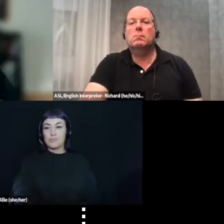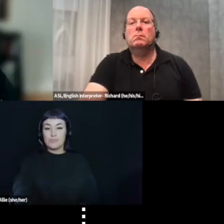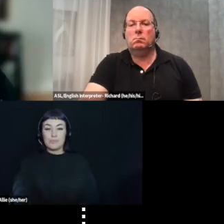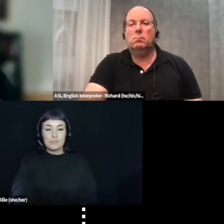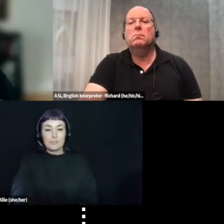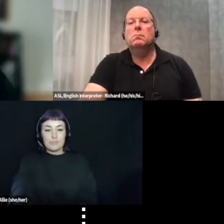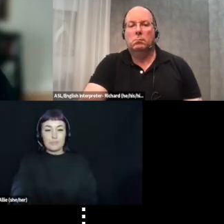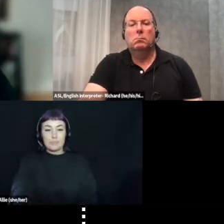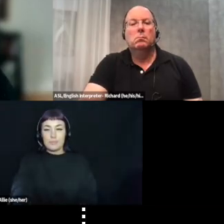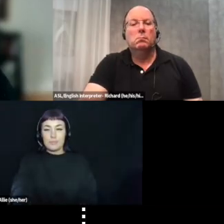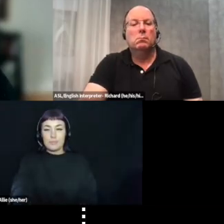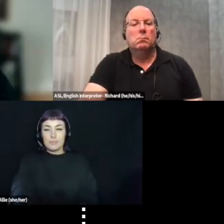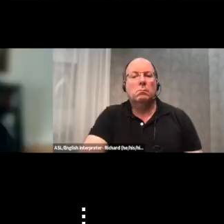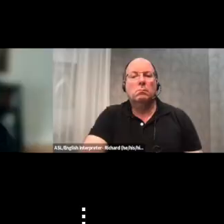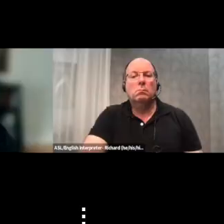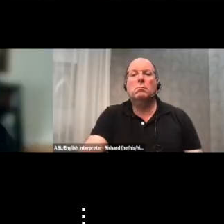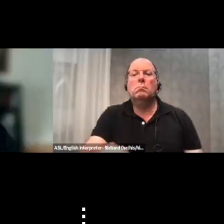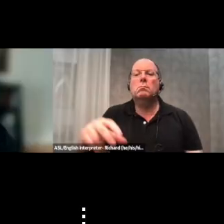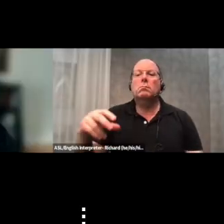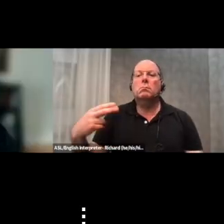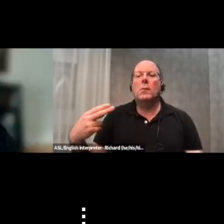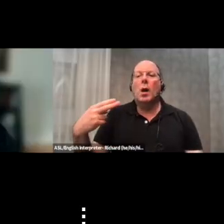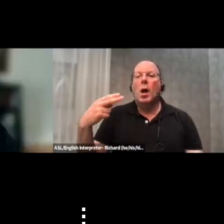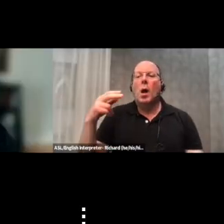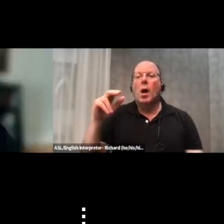Han, what was your thing?